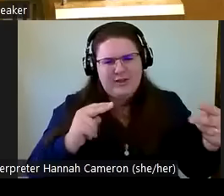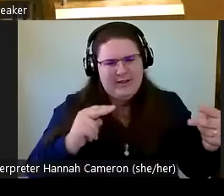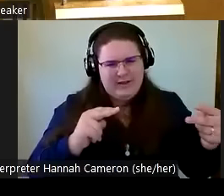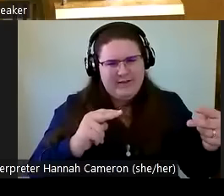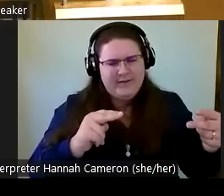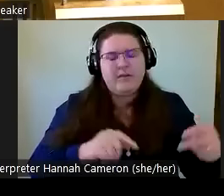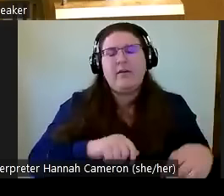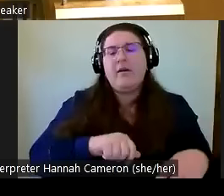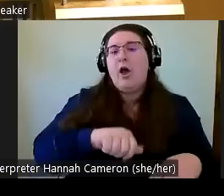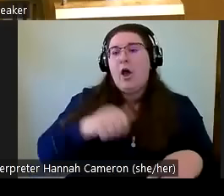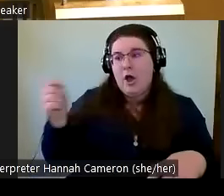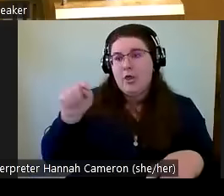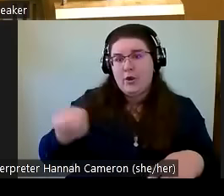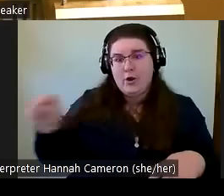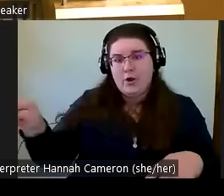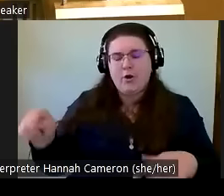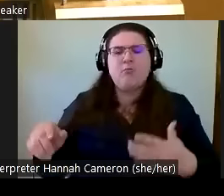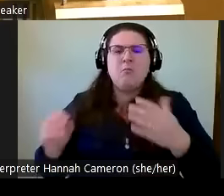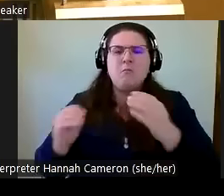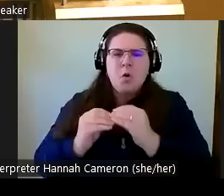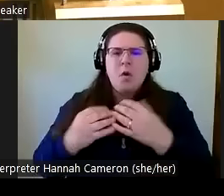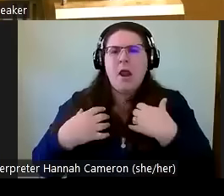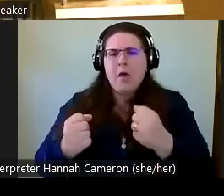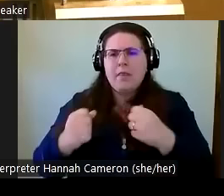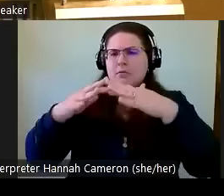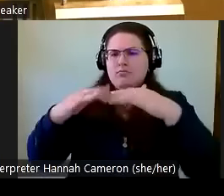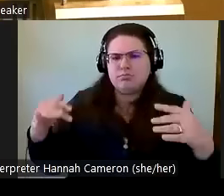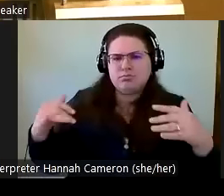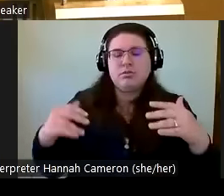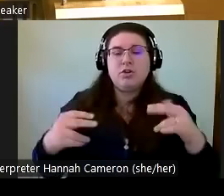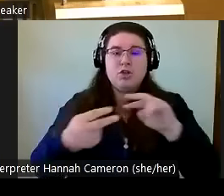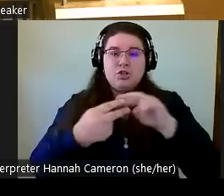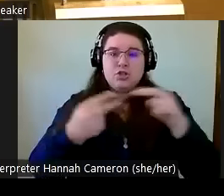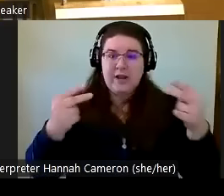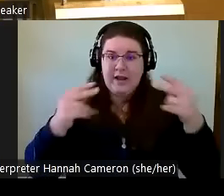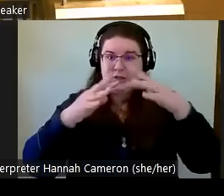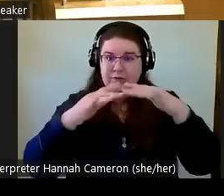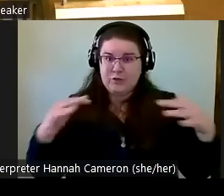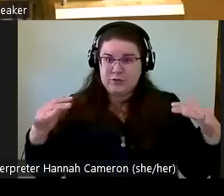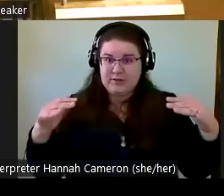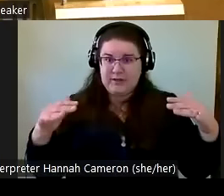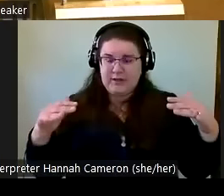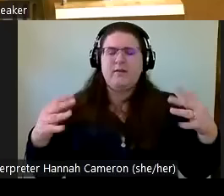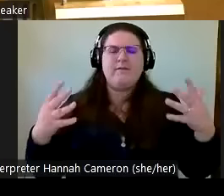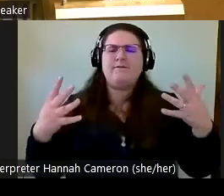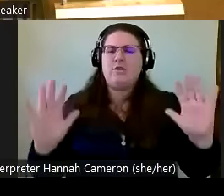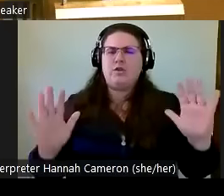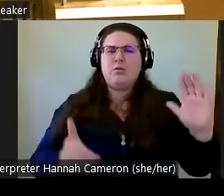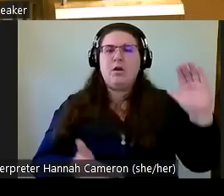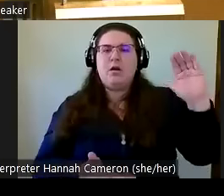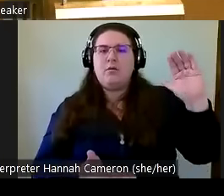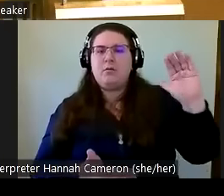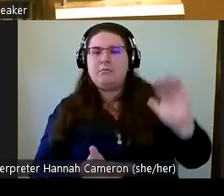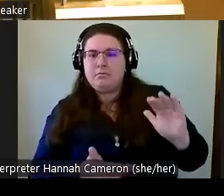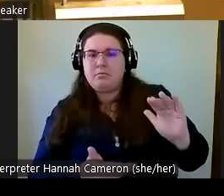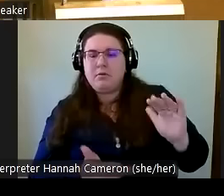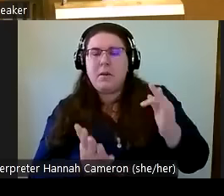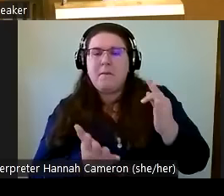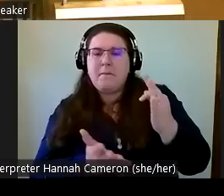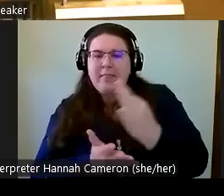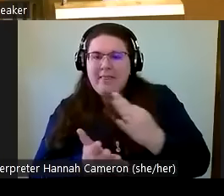to increase genetic diversity. And this increase in genetic diversity helped decrease plaque burden, neuronal damage,